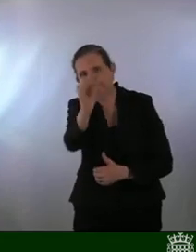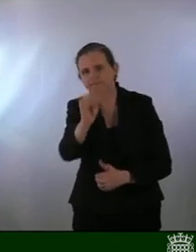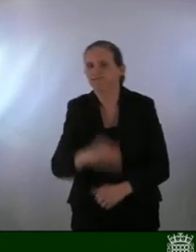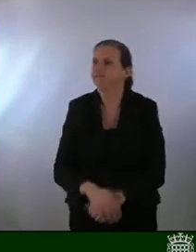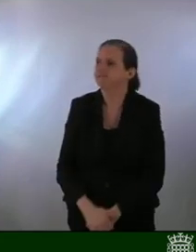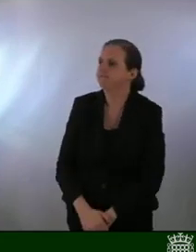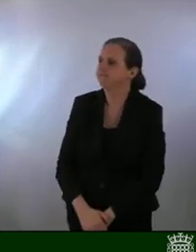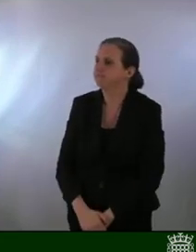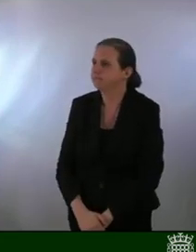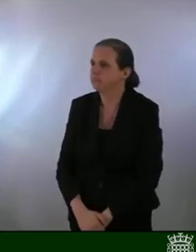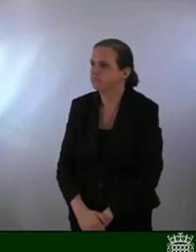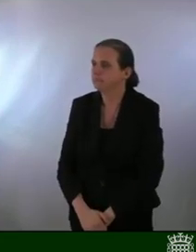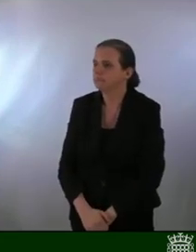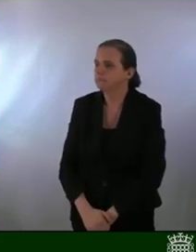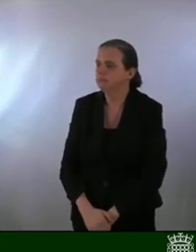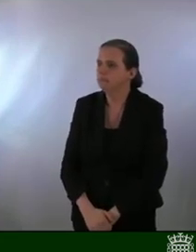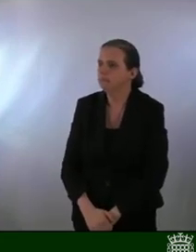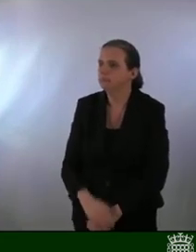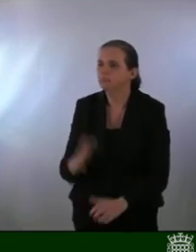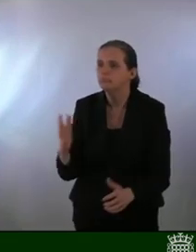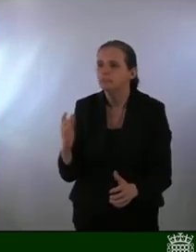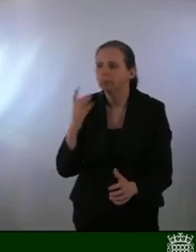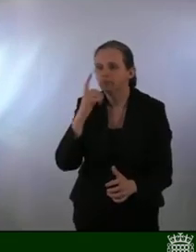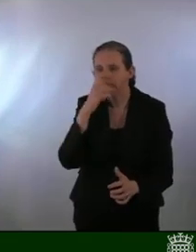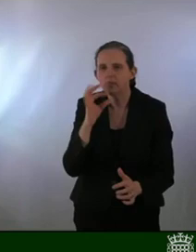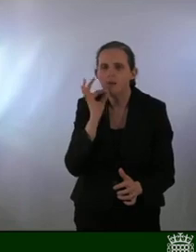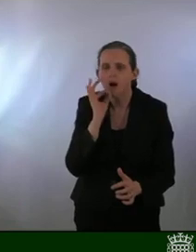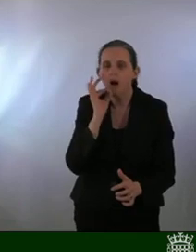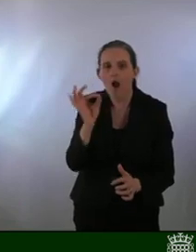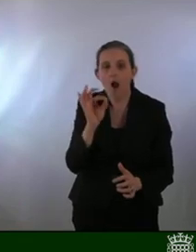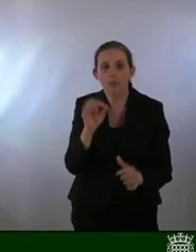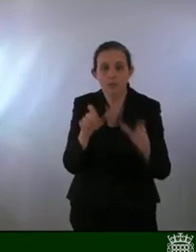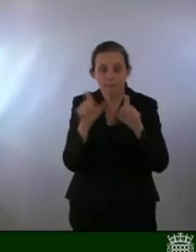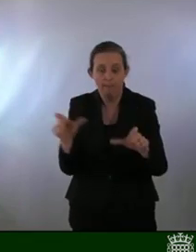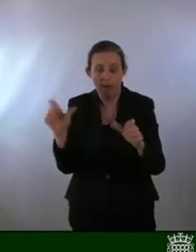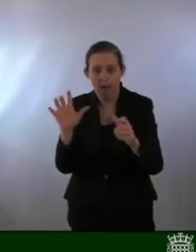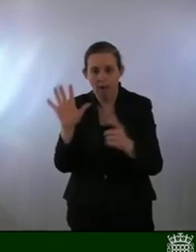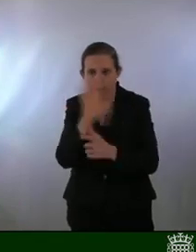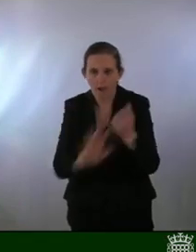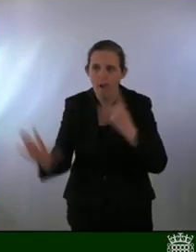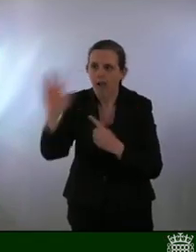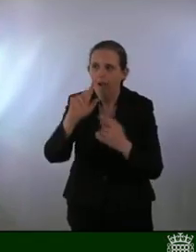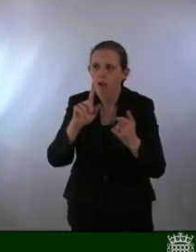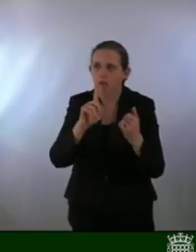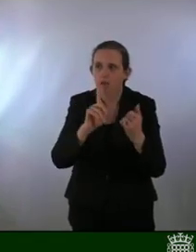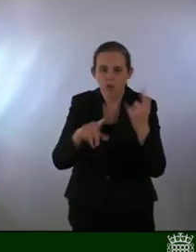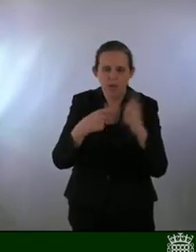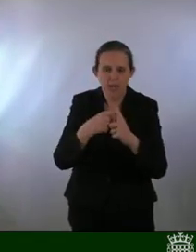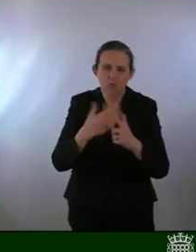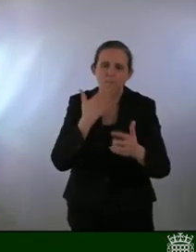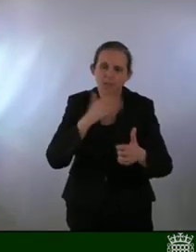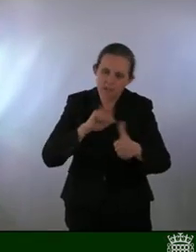Furham. I encourage people across the country to have complete confidence in the government's medical and